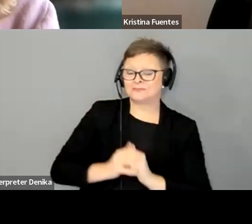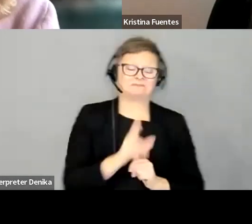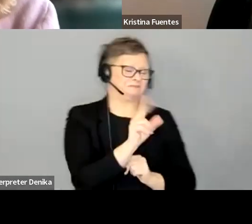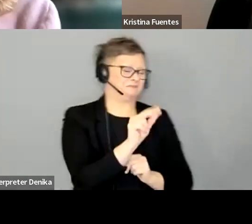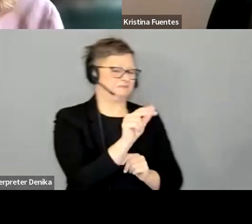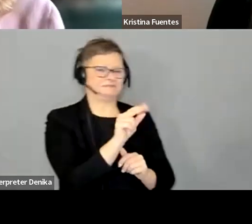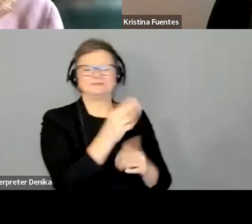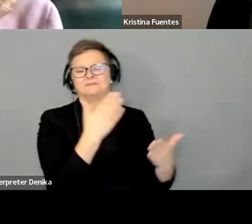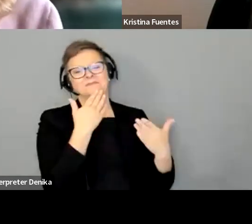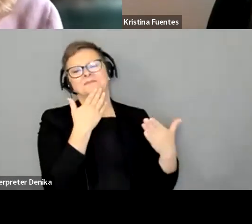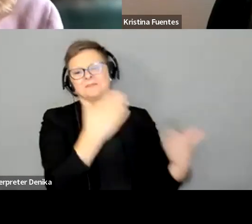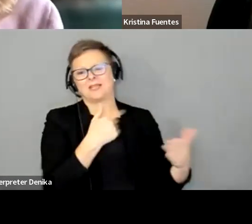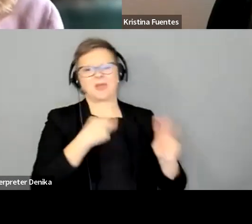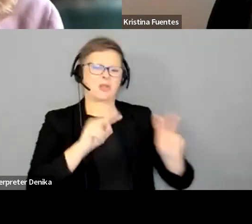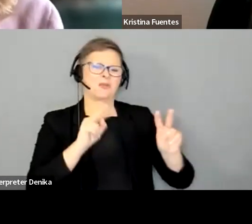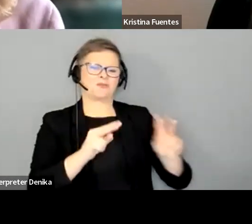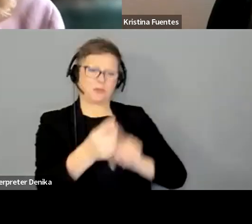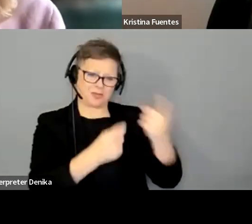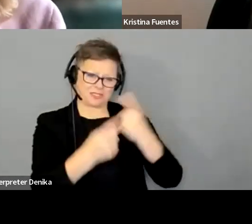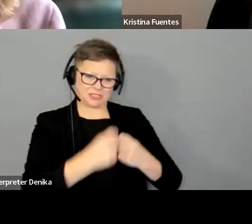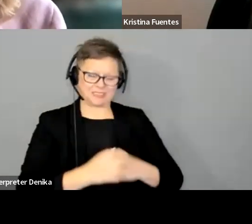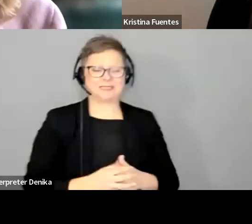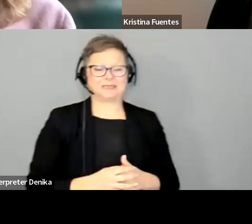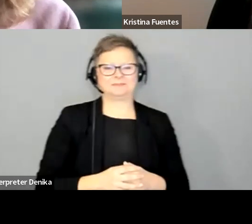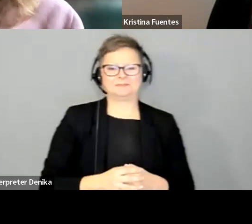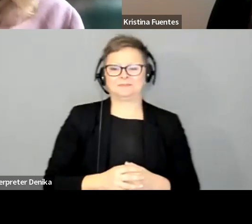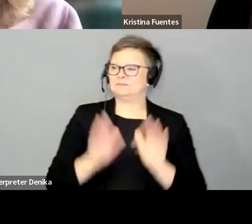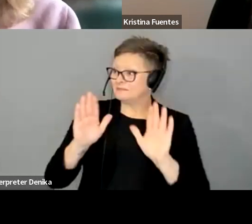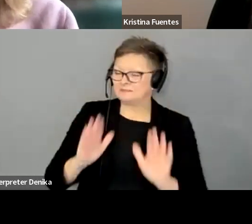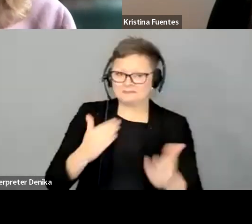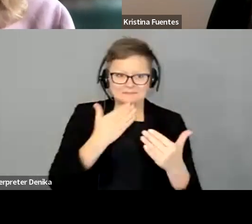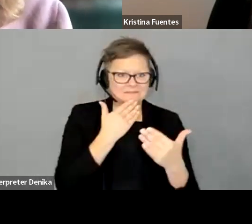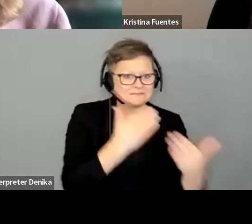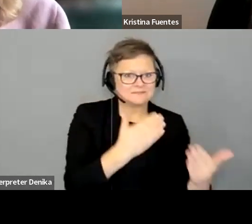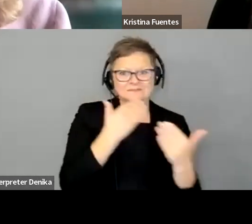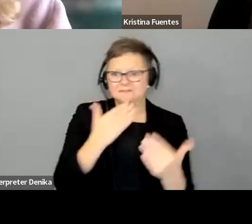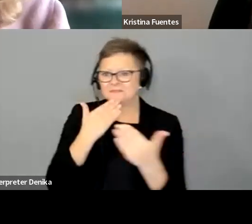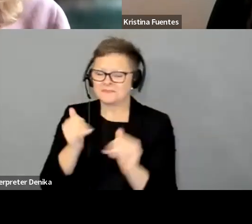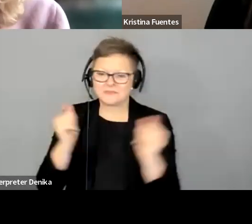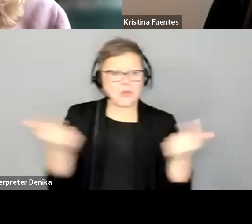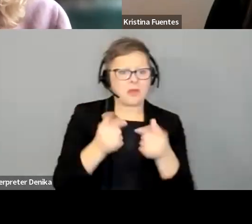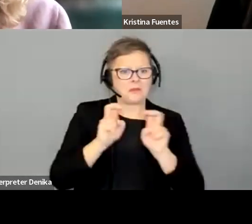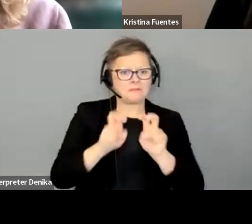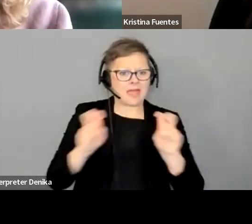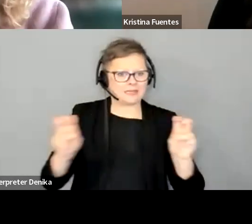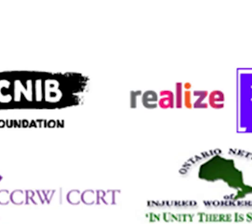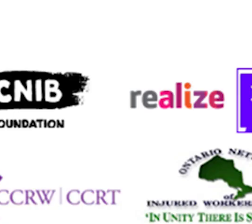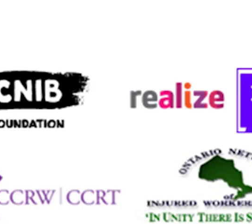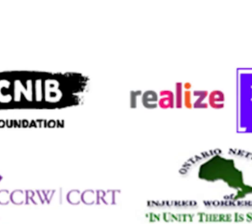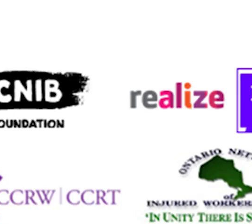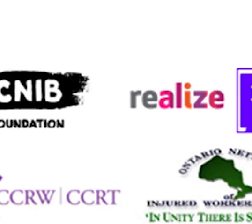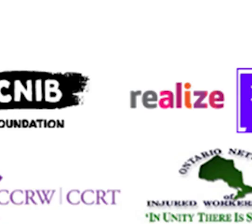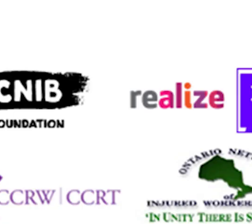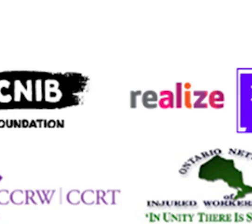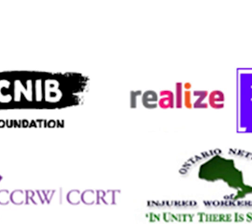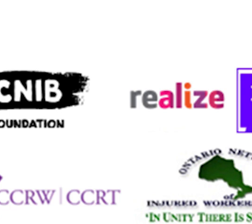No, thank you. I look forward to the questions. Amazing. Well, thank you so much to all of our panelists for sharing your thoughts and opinions.